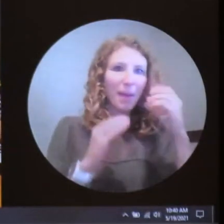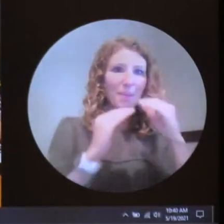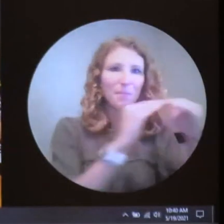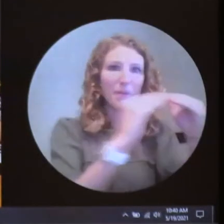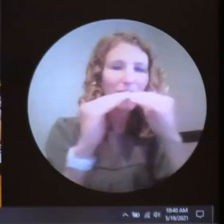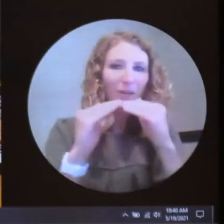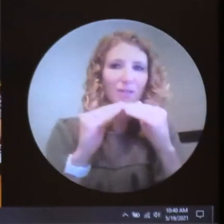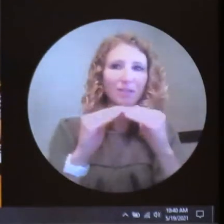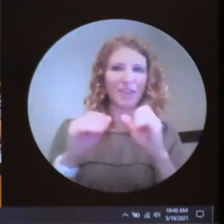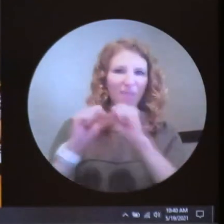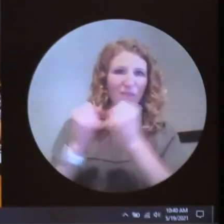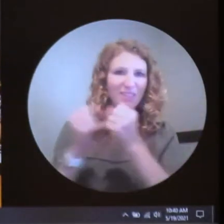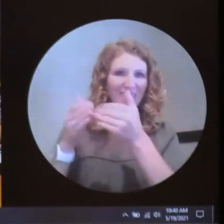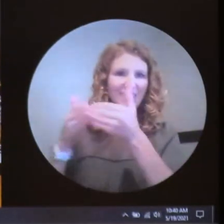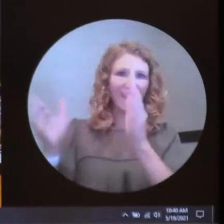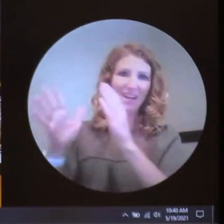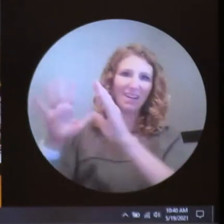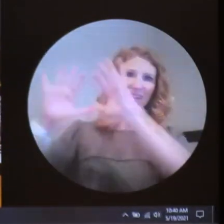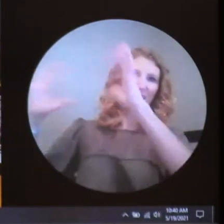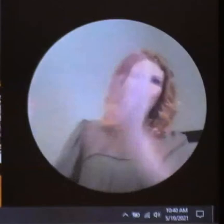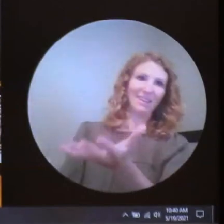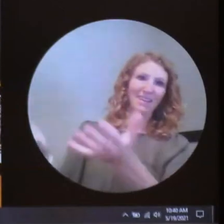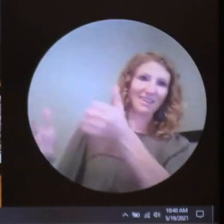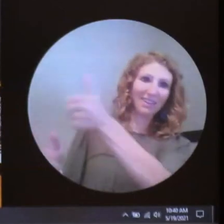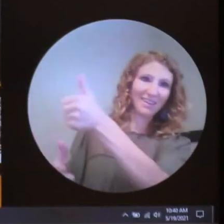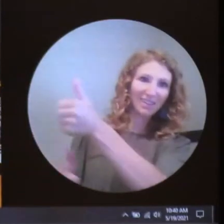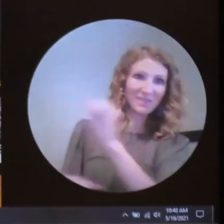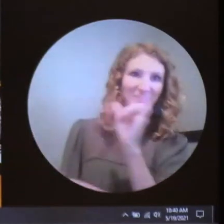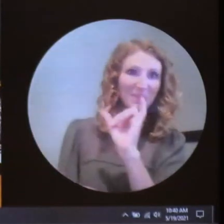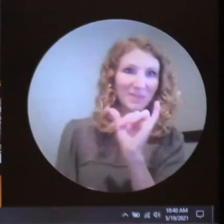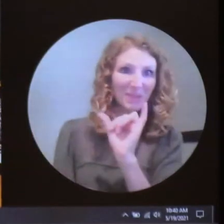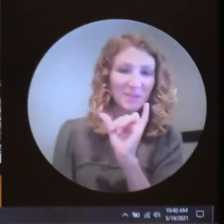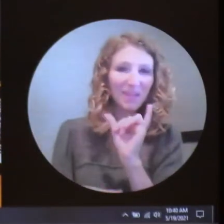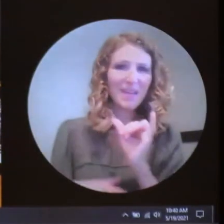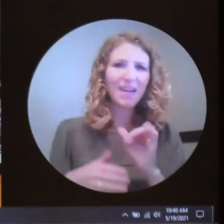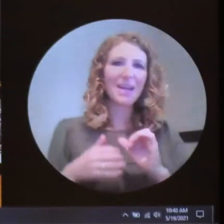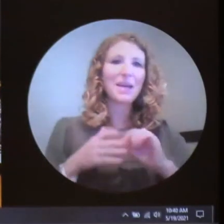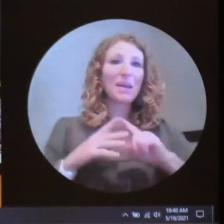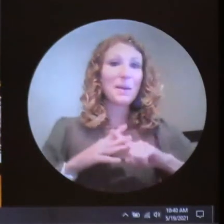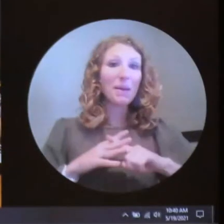society at large. That begins with